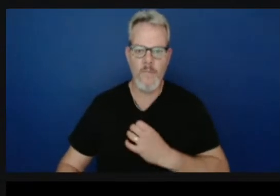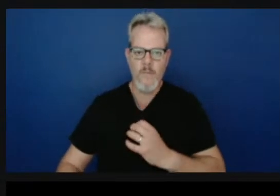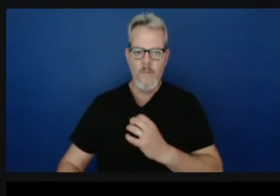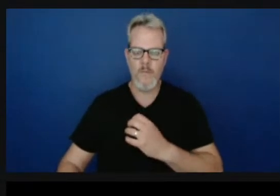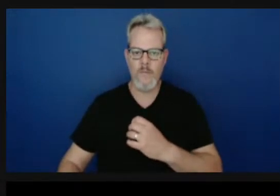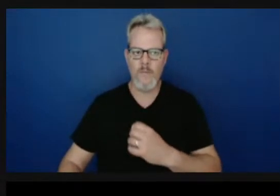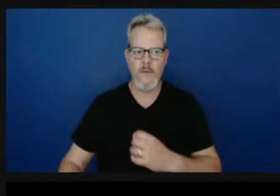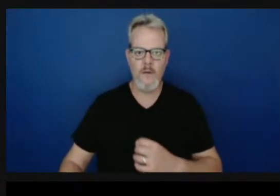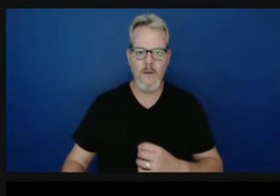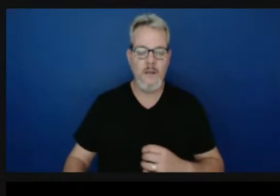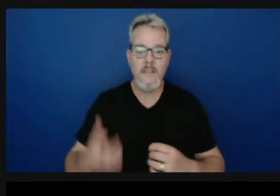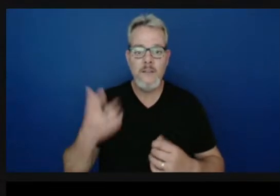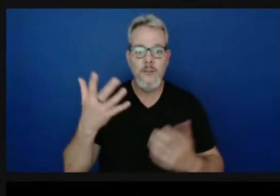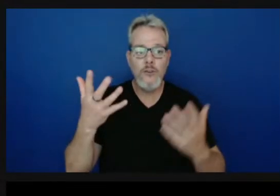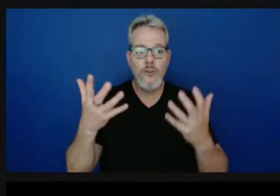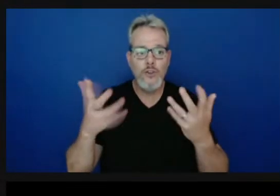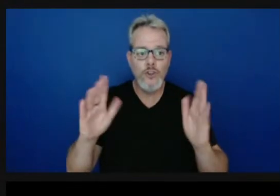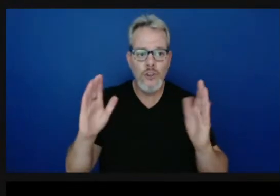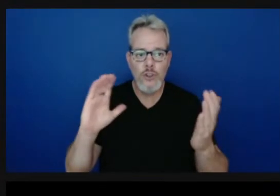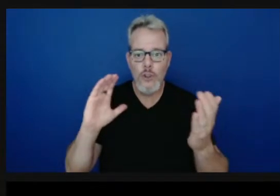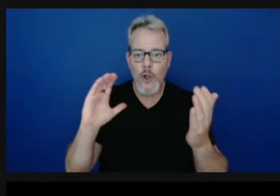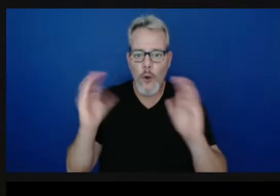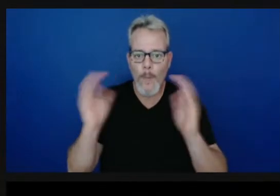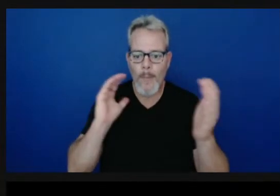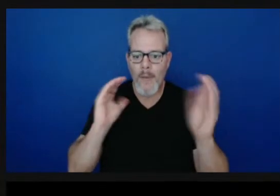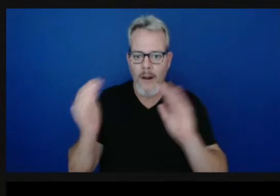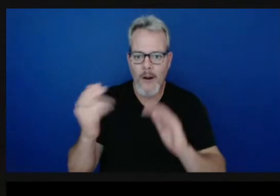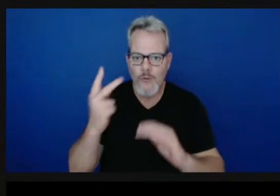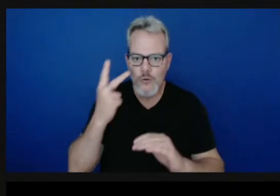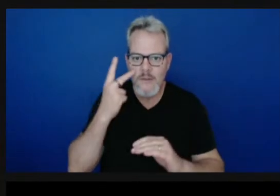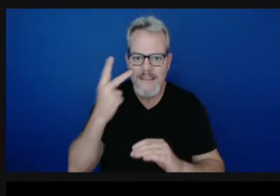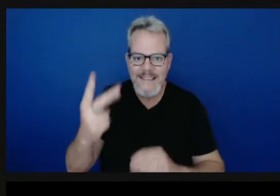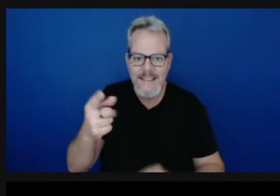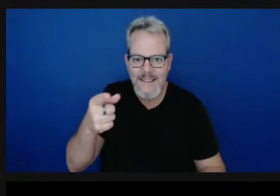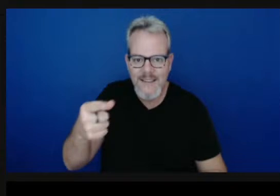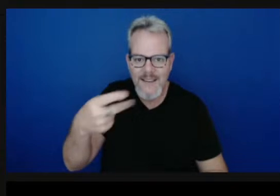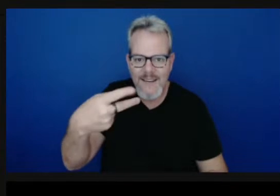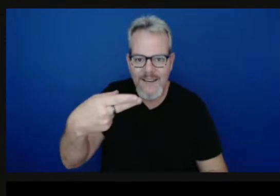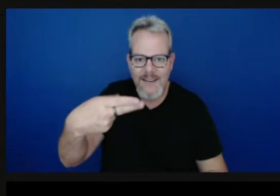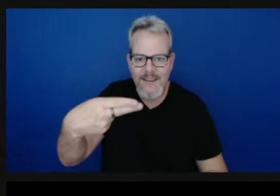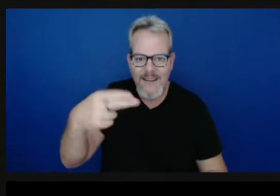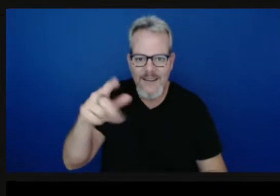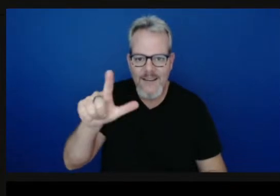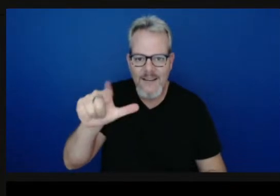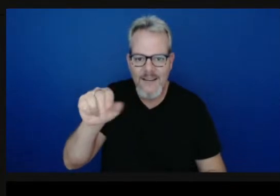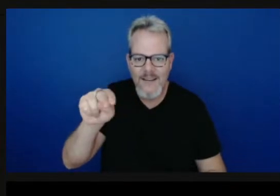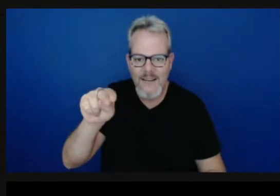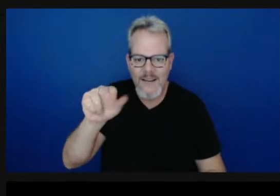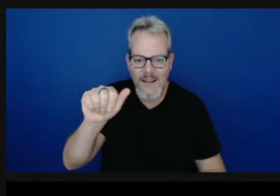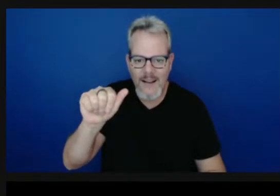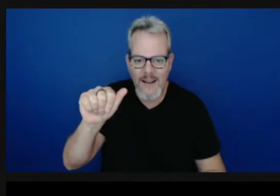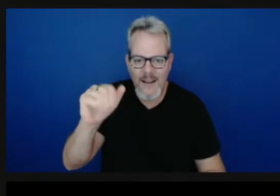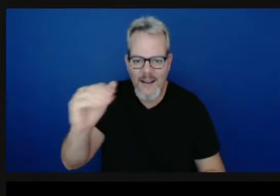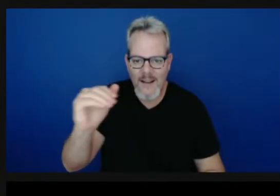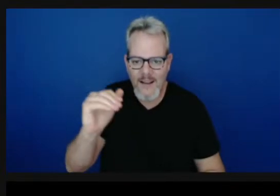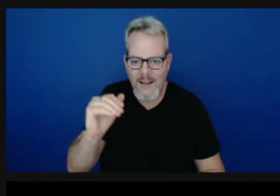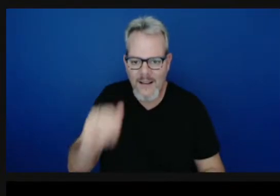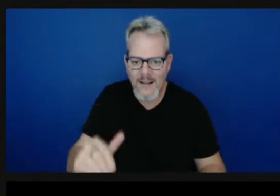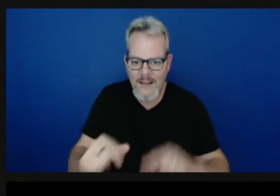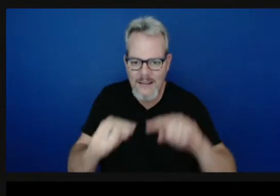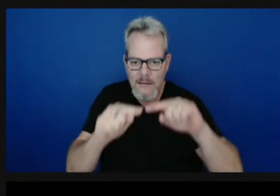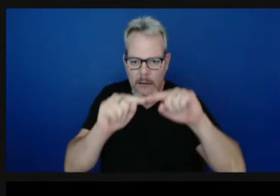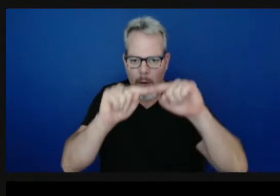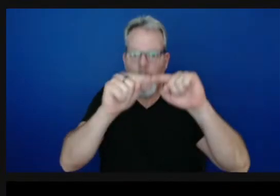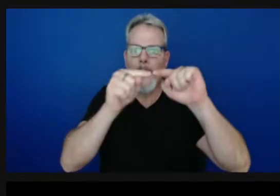Just to compare, right? You see Hilanapali further down on the southwest flank did also drop, not nearly as much as in near